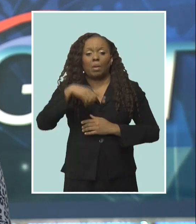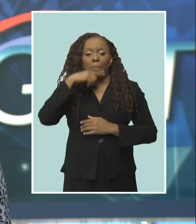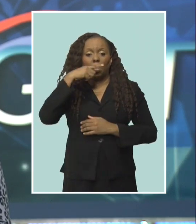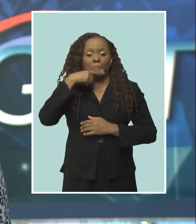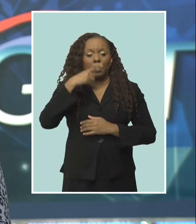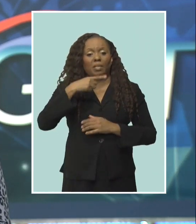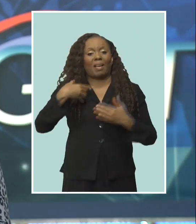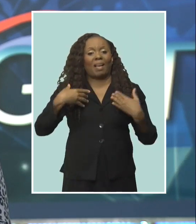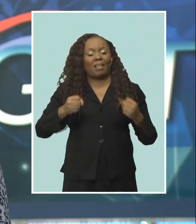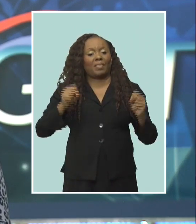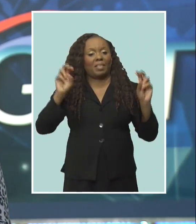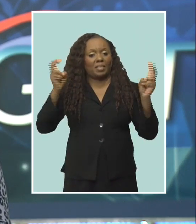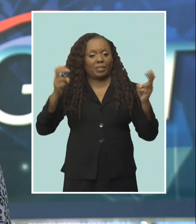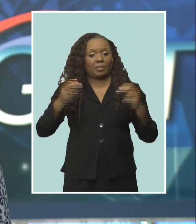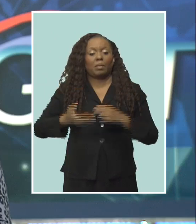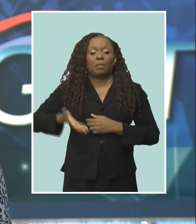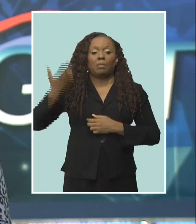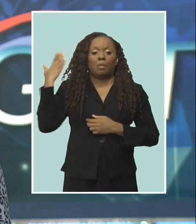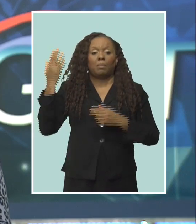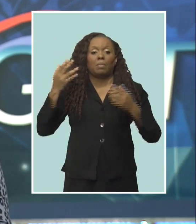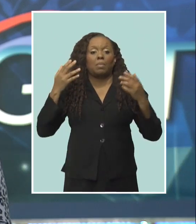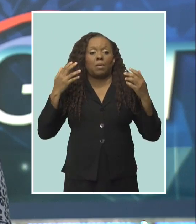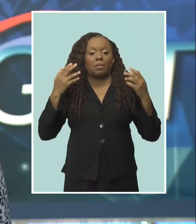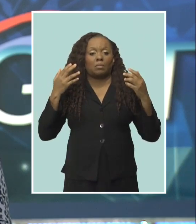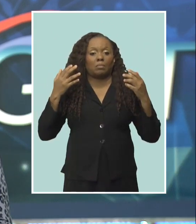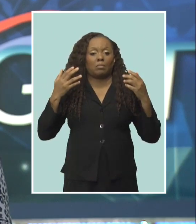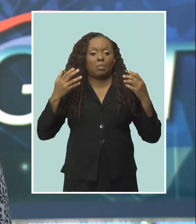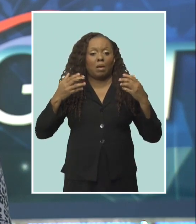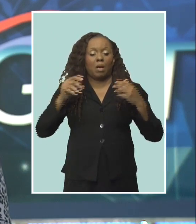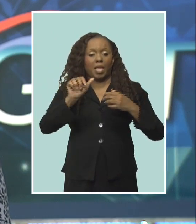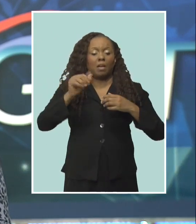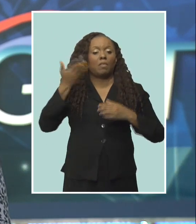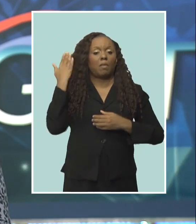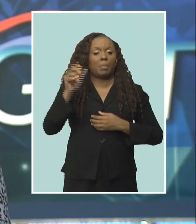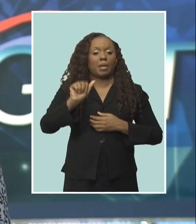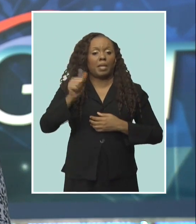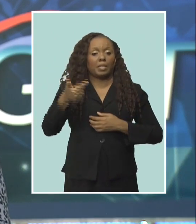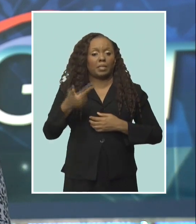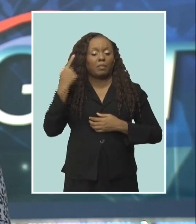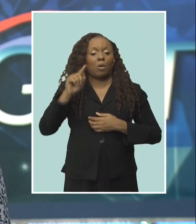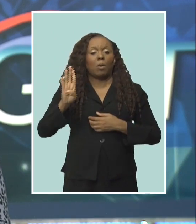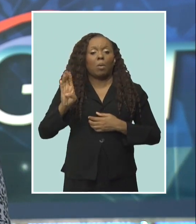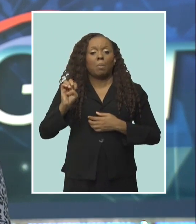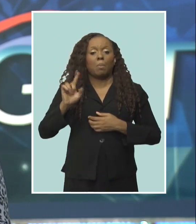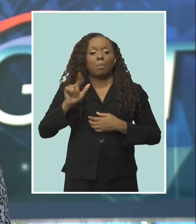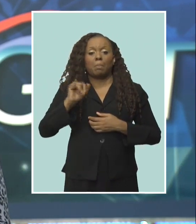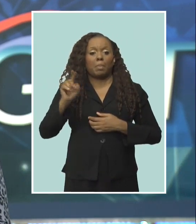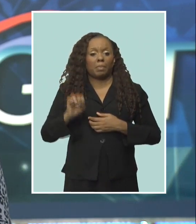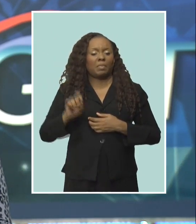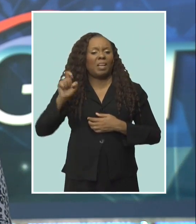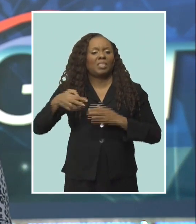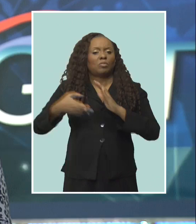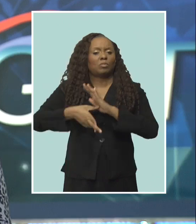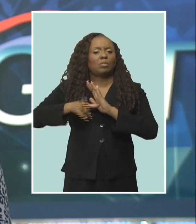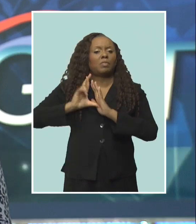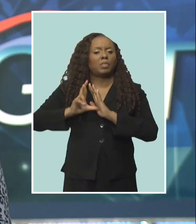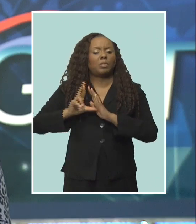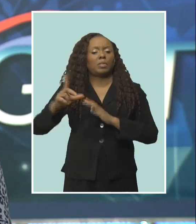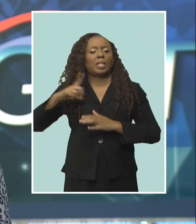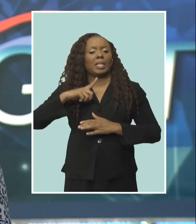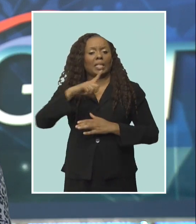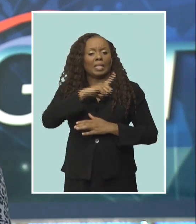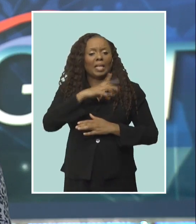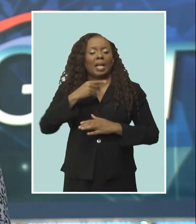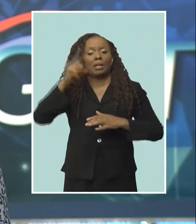says former Attorney General of Belize, Godfrey Smith, has been tasked to review the legislative templates and come up with